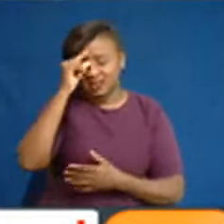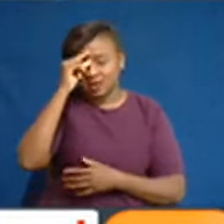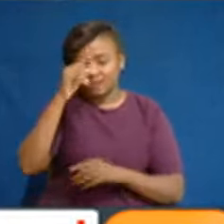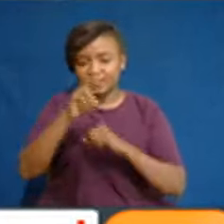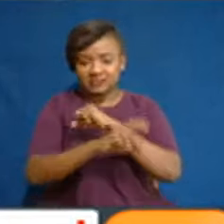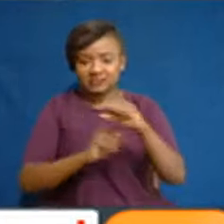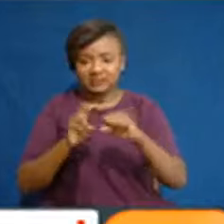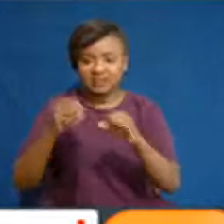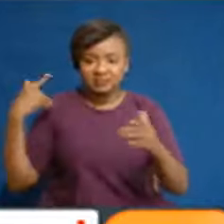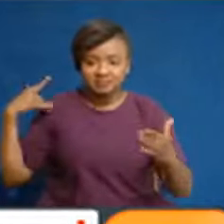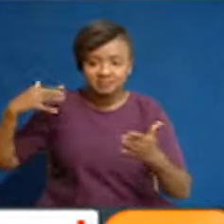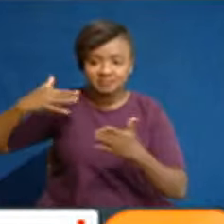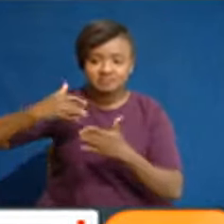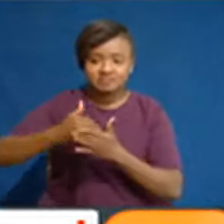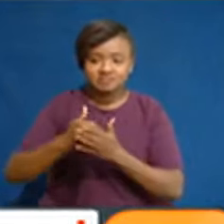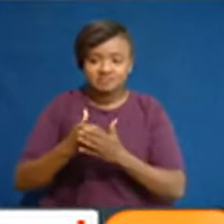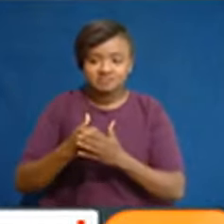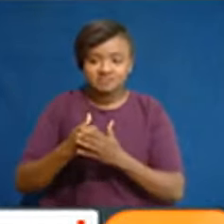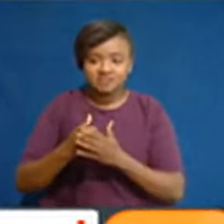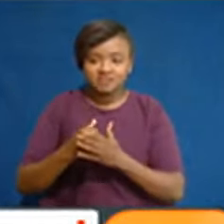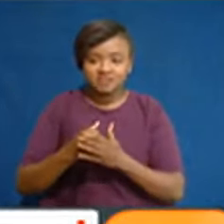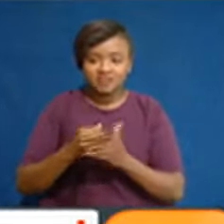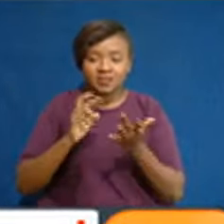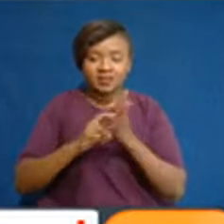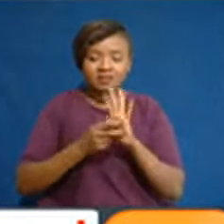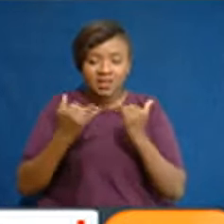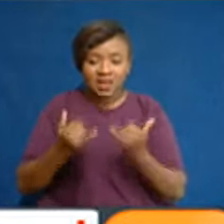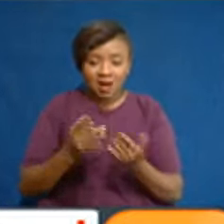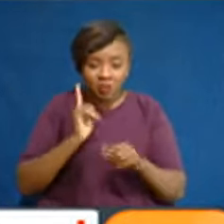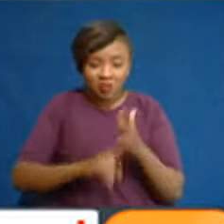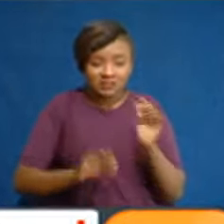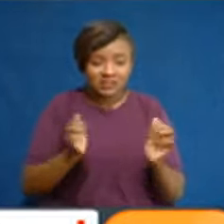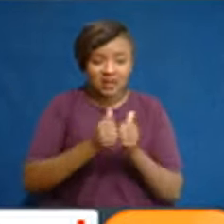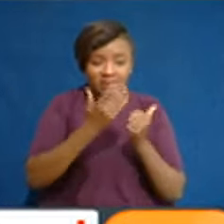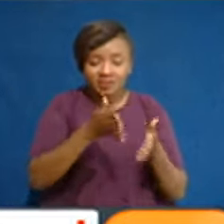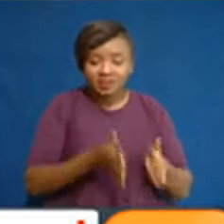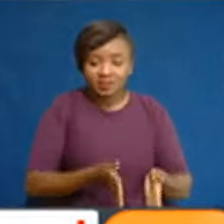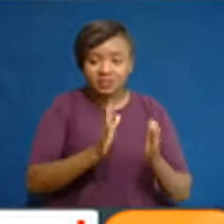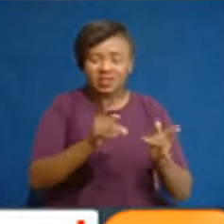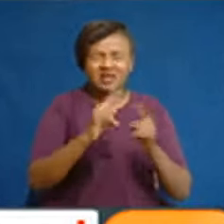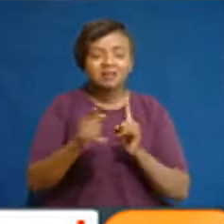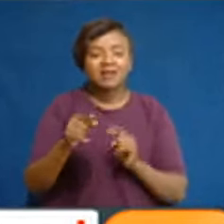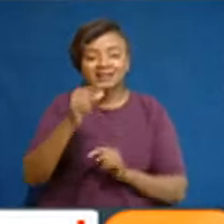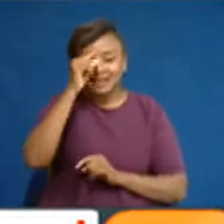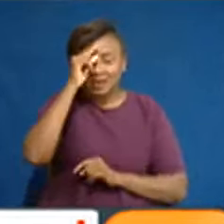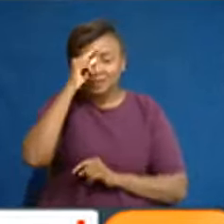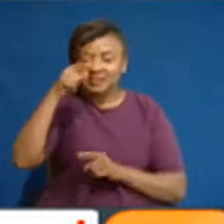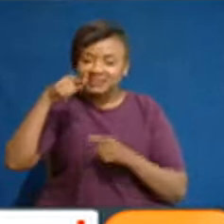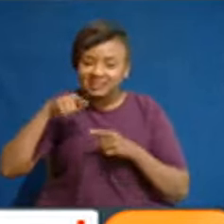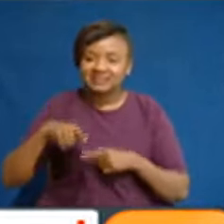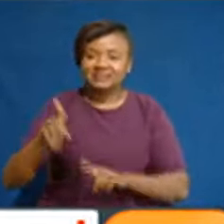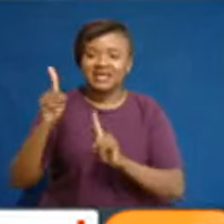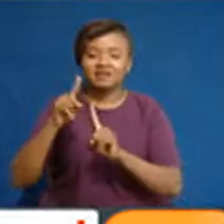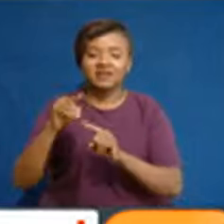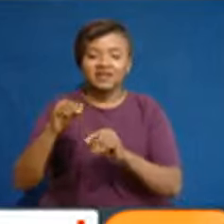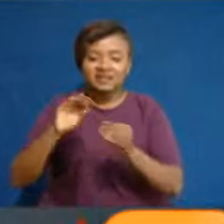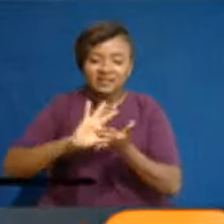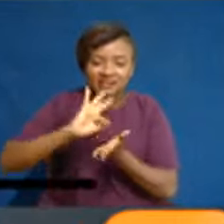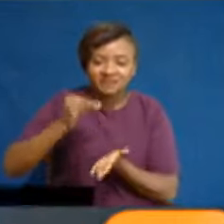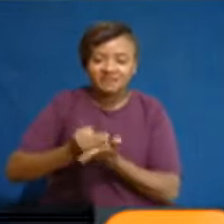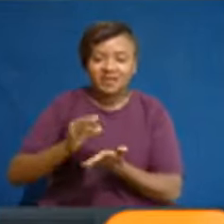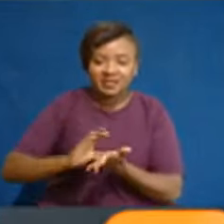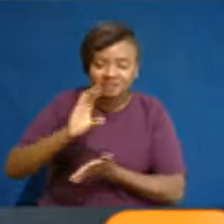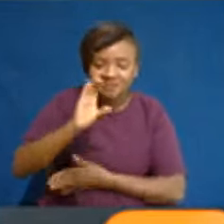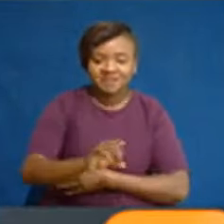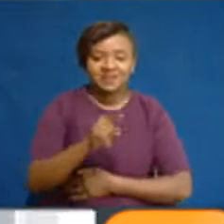The key question is not even about what is going on right now in the streets. It's that the government in itself is perpetrating all of this. It is the government